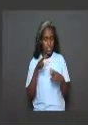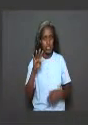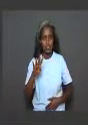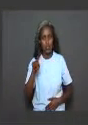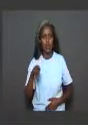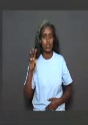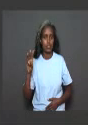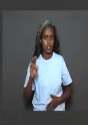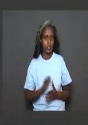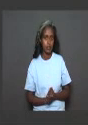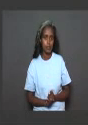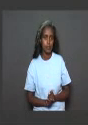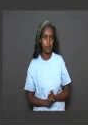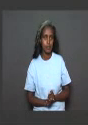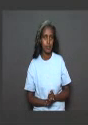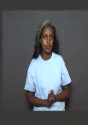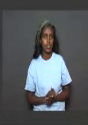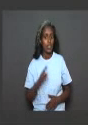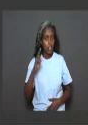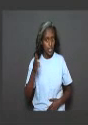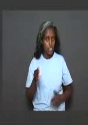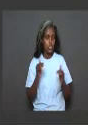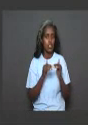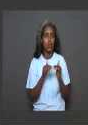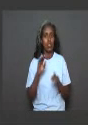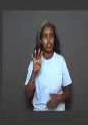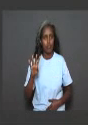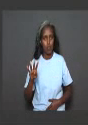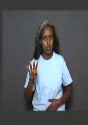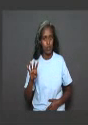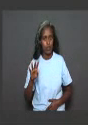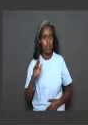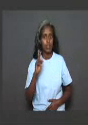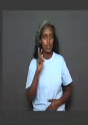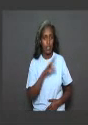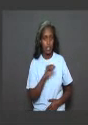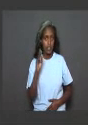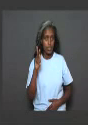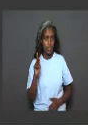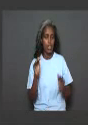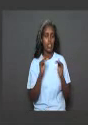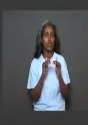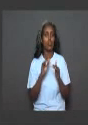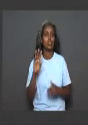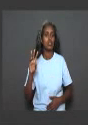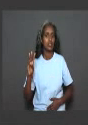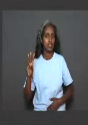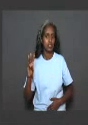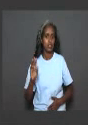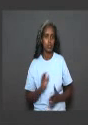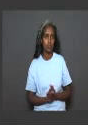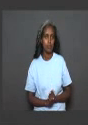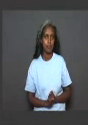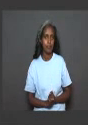4, 6, then h equals 4 and k equals